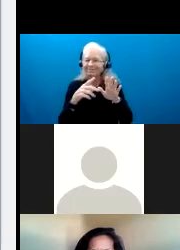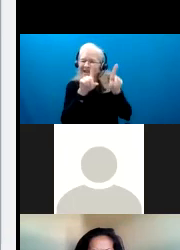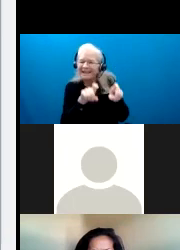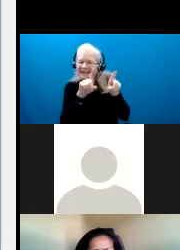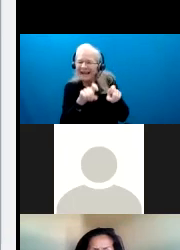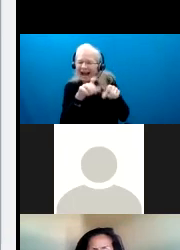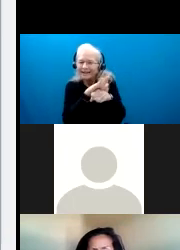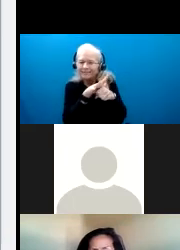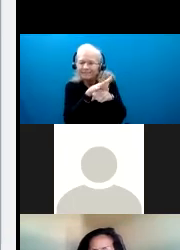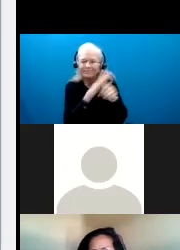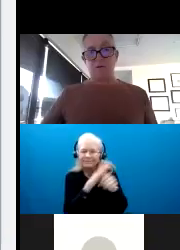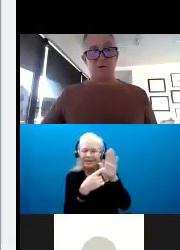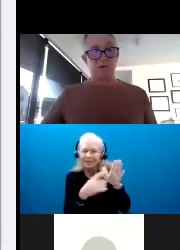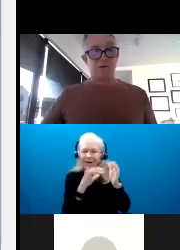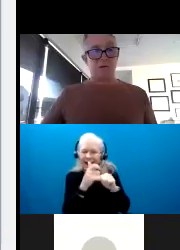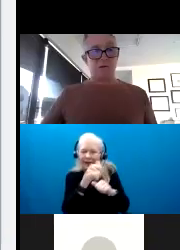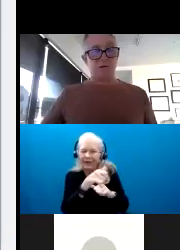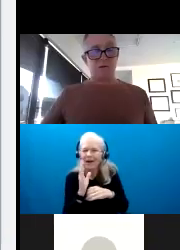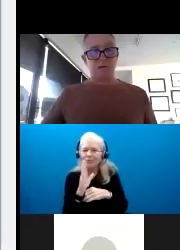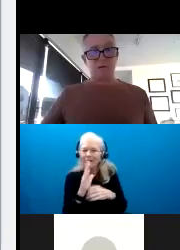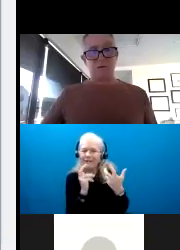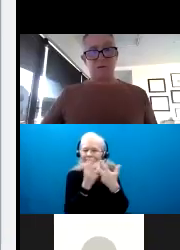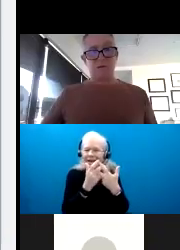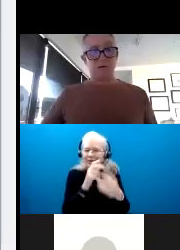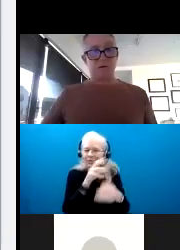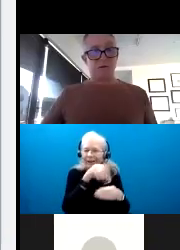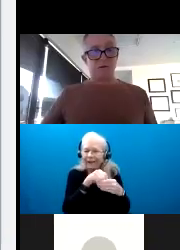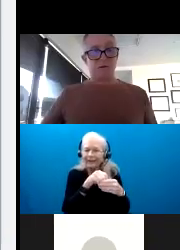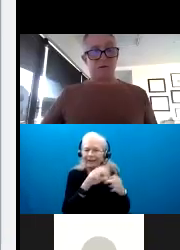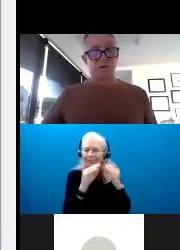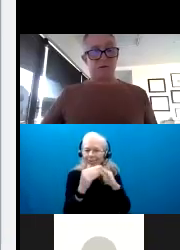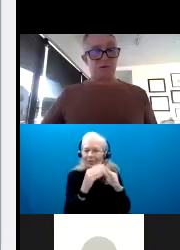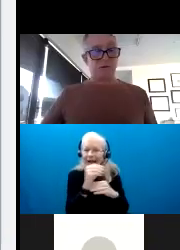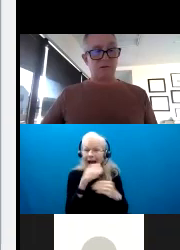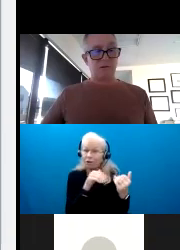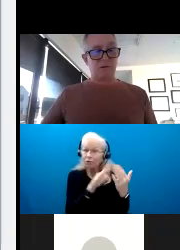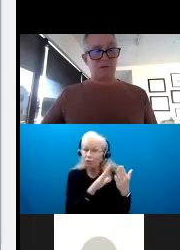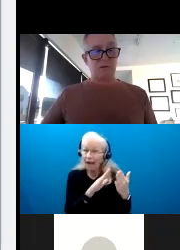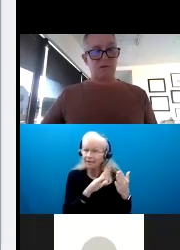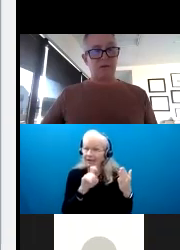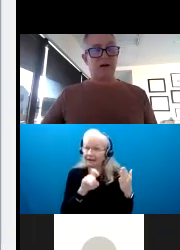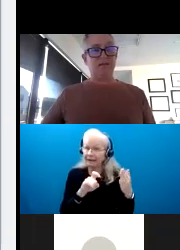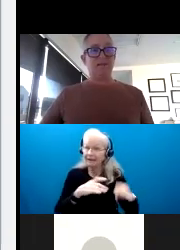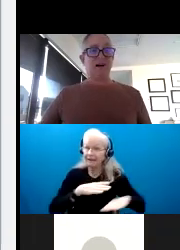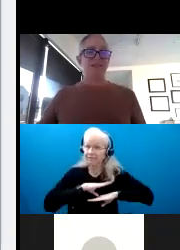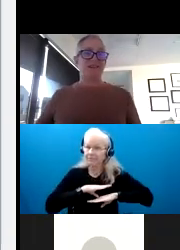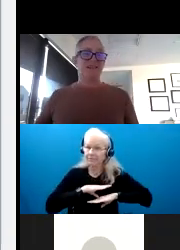within the community and address community housing needs. Phil, you raised your hand?